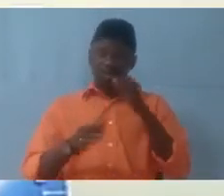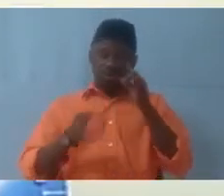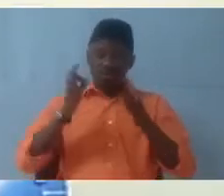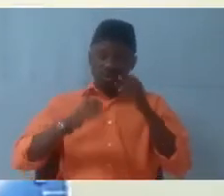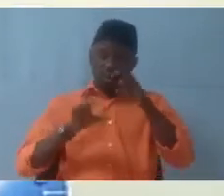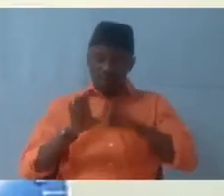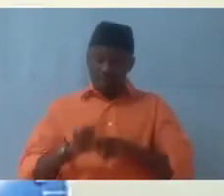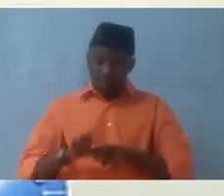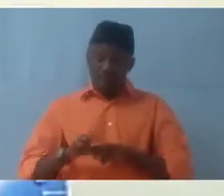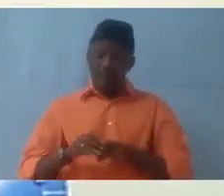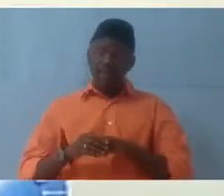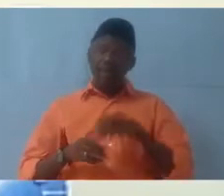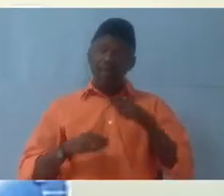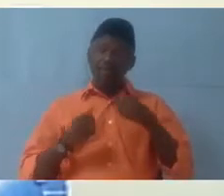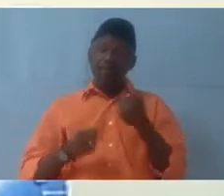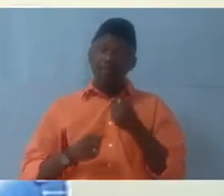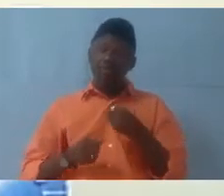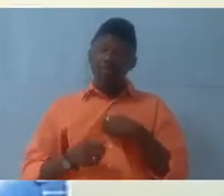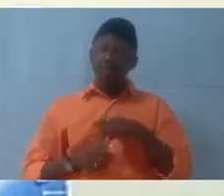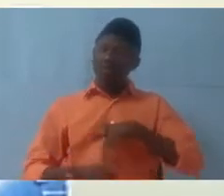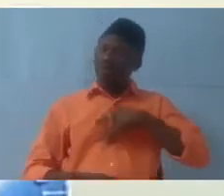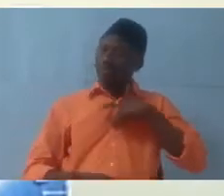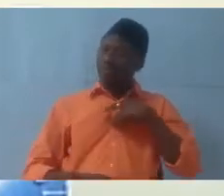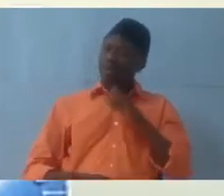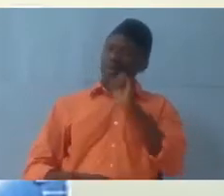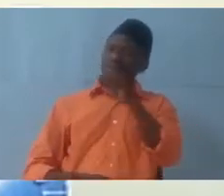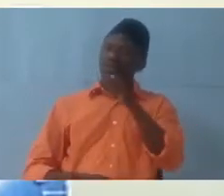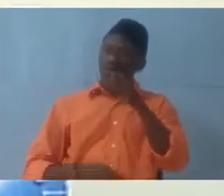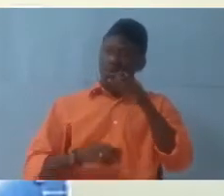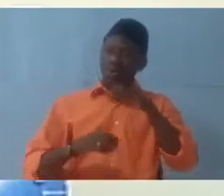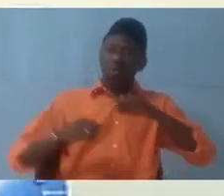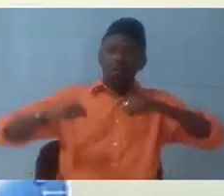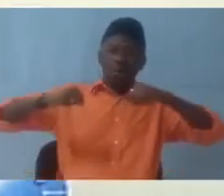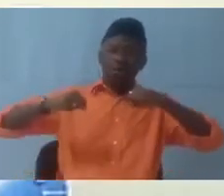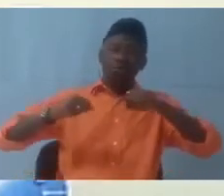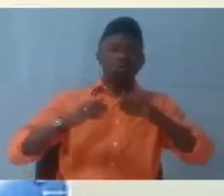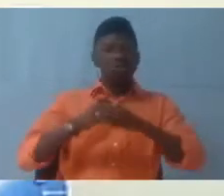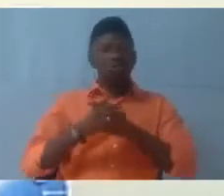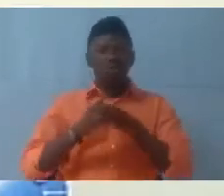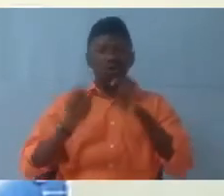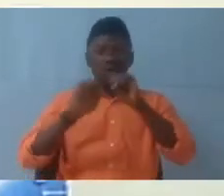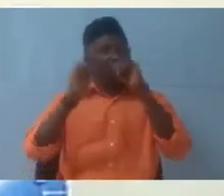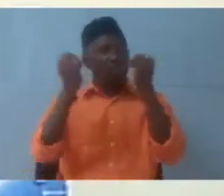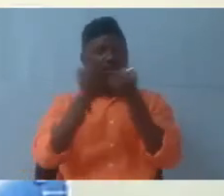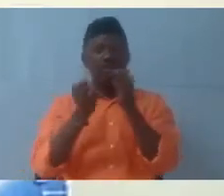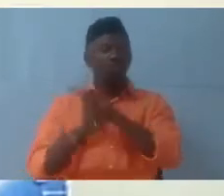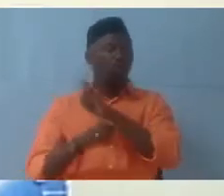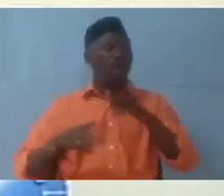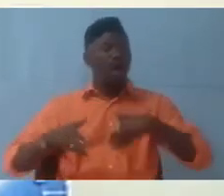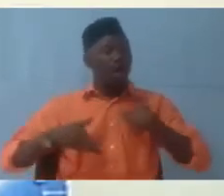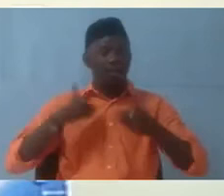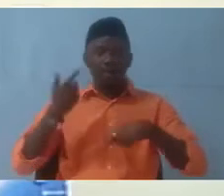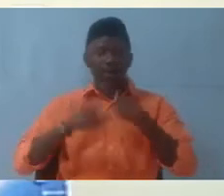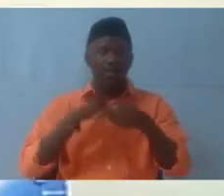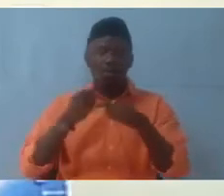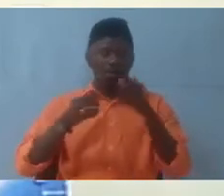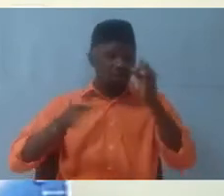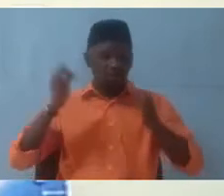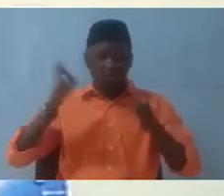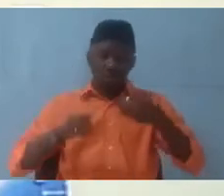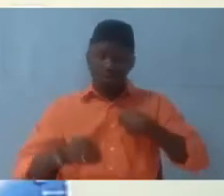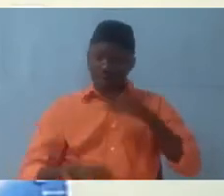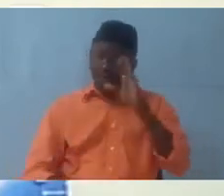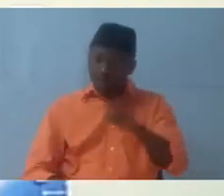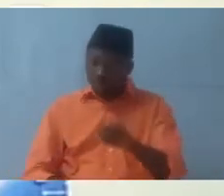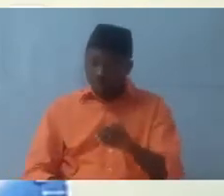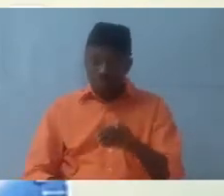feel your boss or the executive is not pleased with the judgment, the Nigel suma bop def ko santiyo mu ngi melni rek